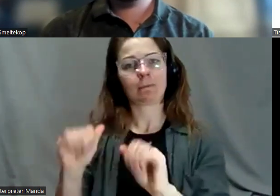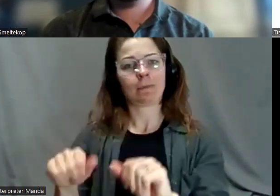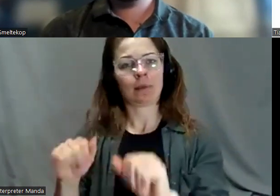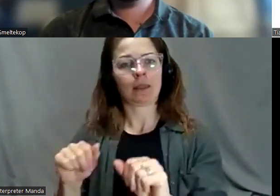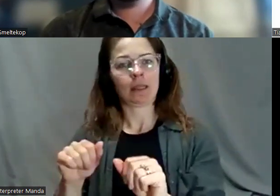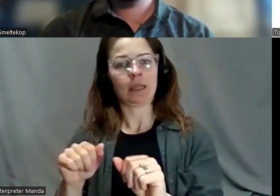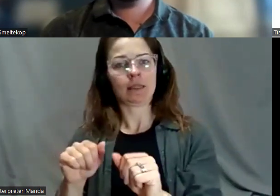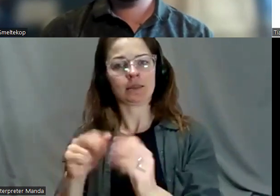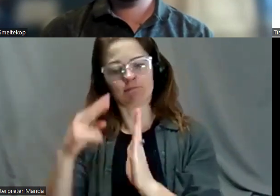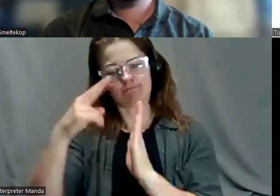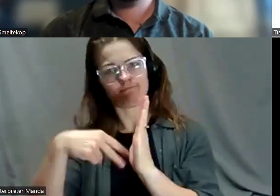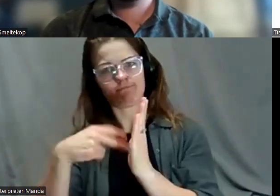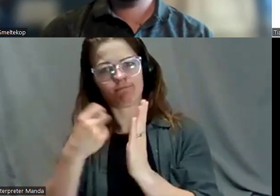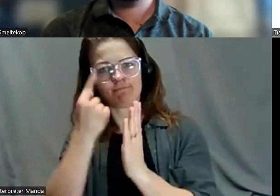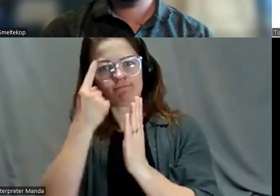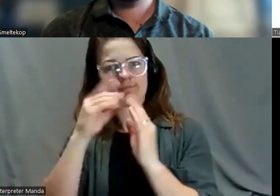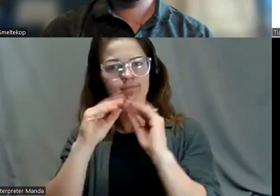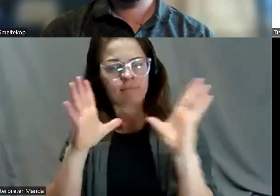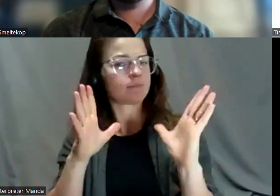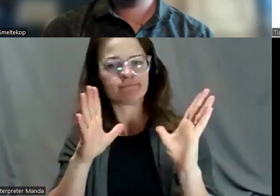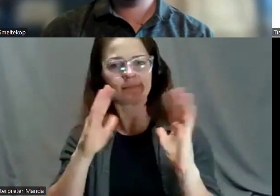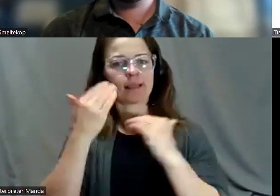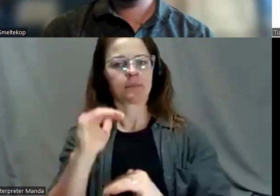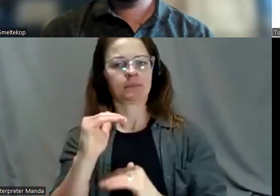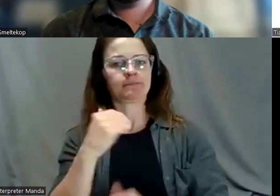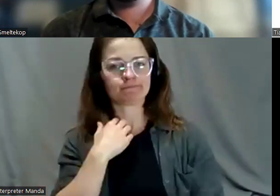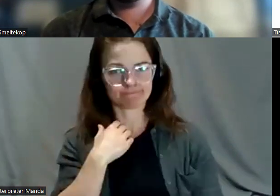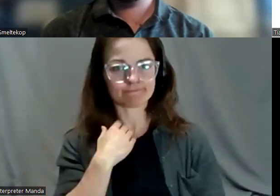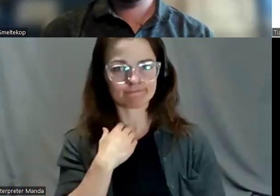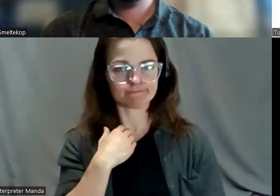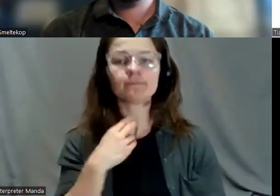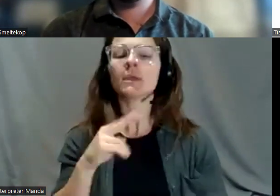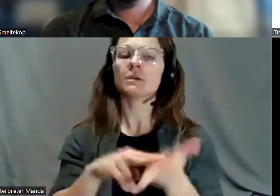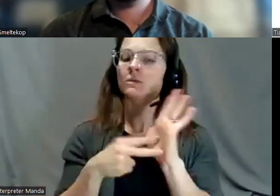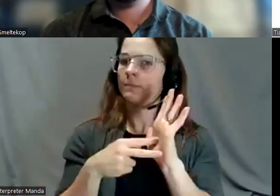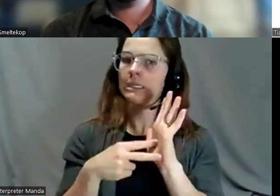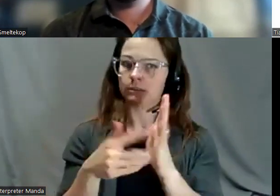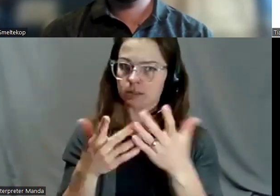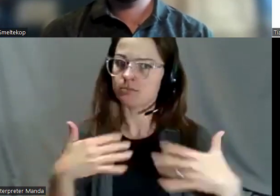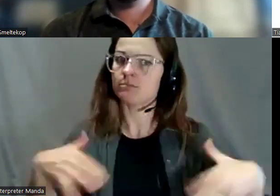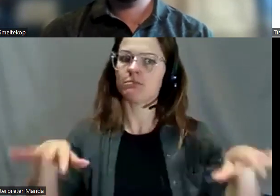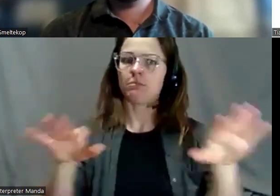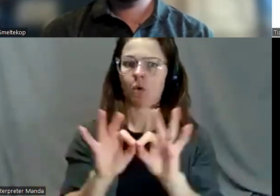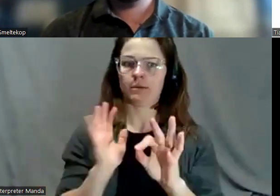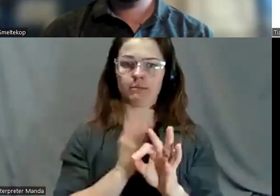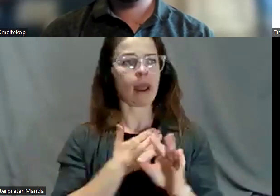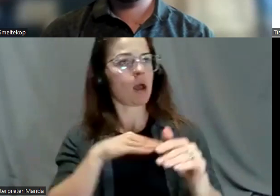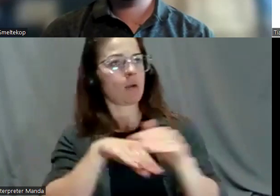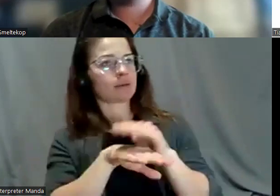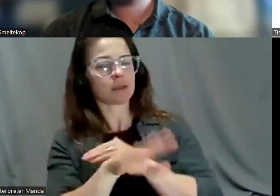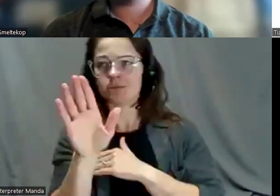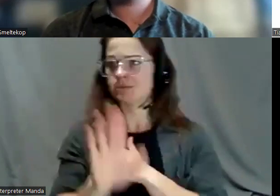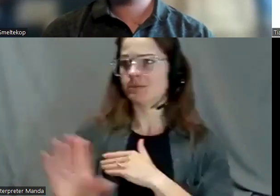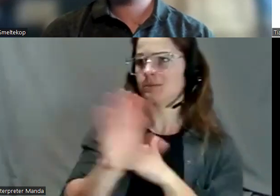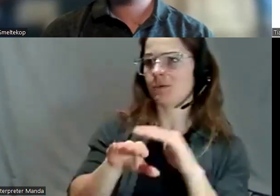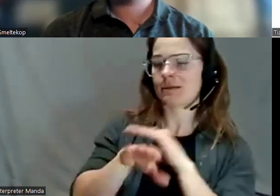that literacy, the print literacy. And so therefore, it's crucial that we have the same access. We have the